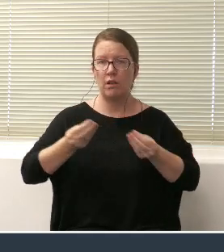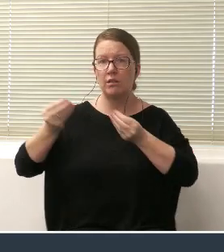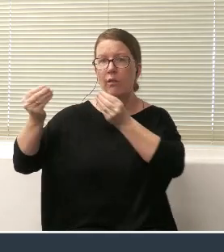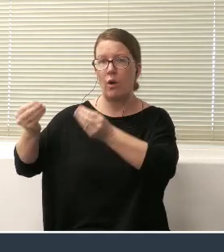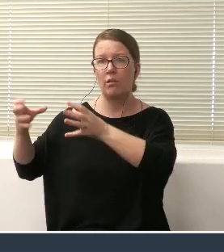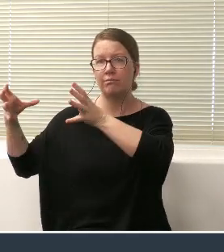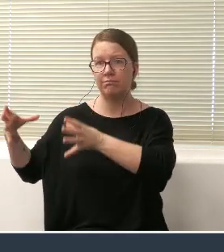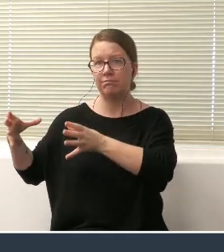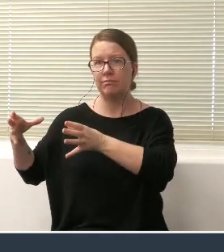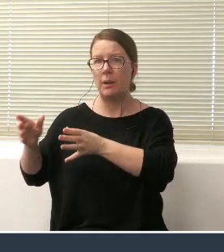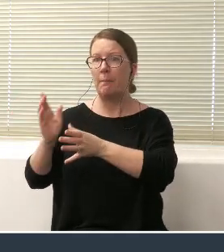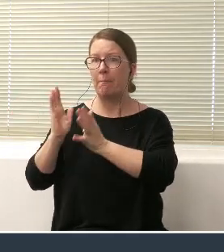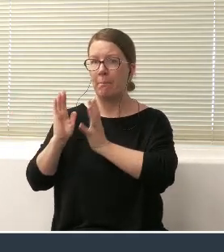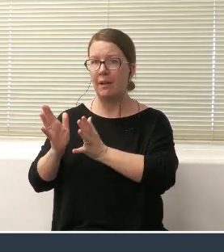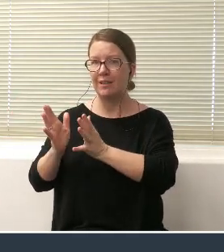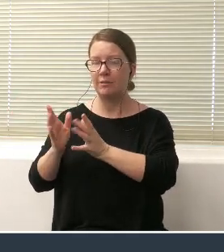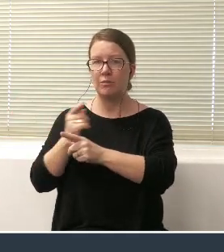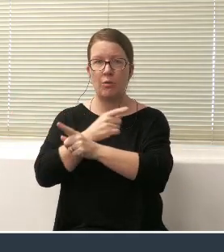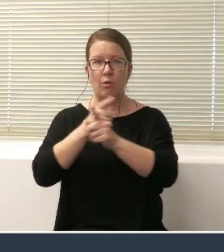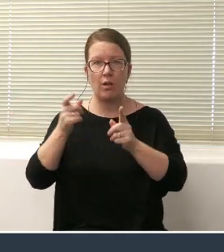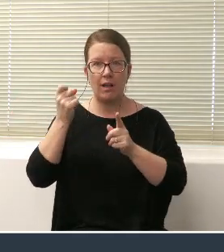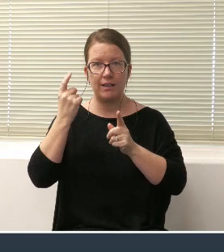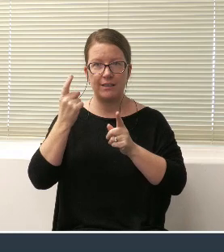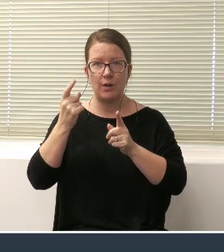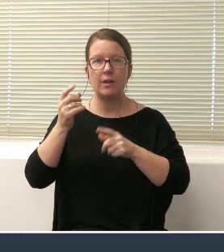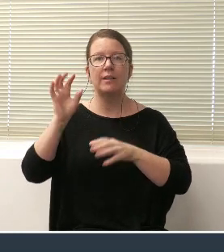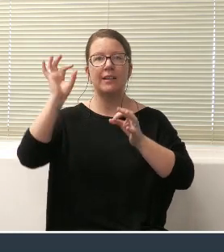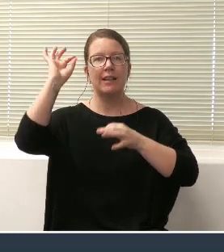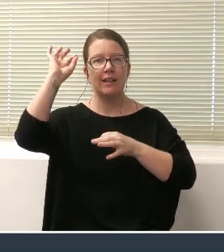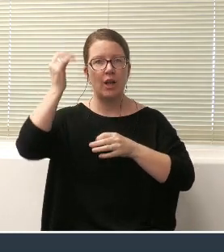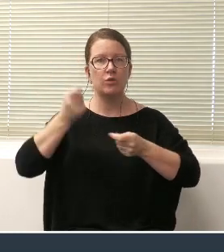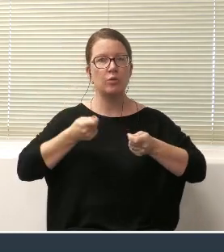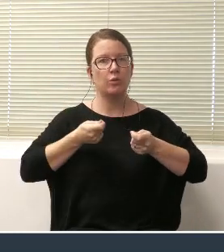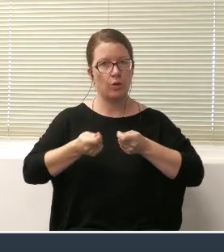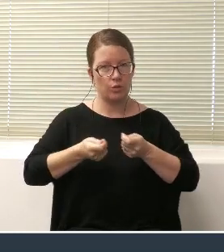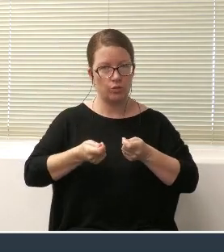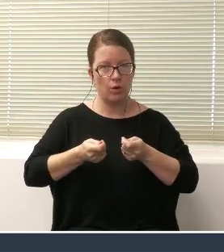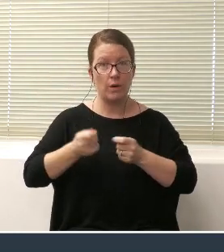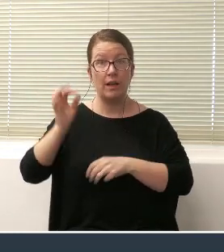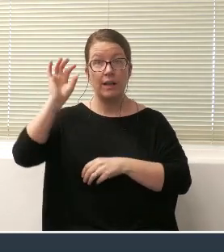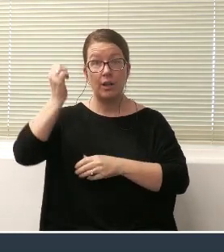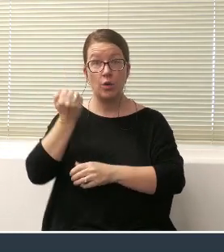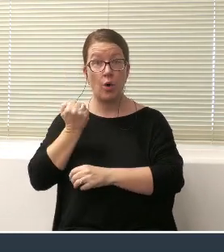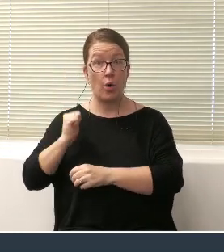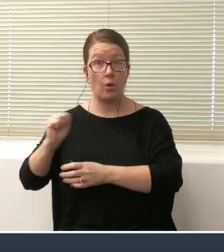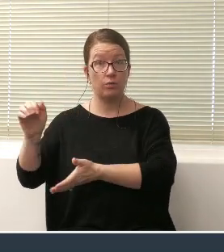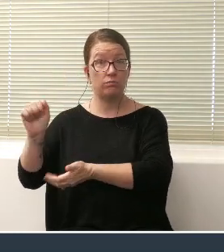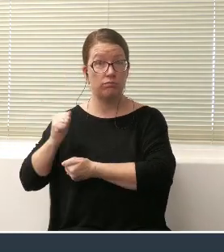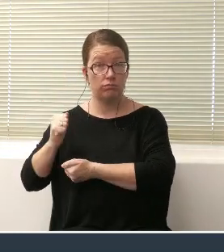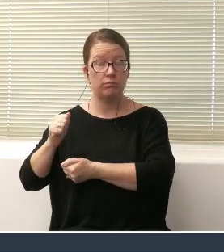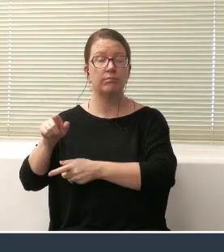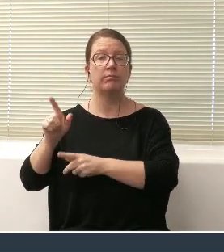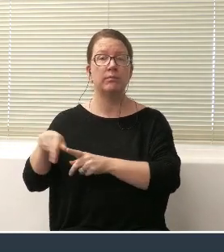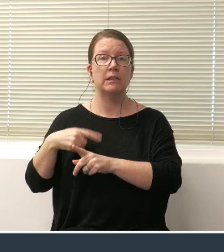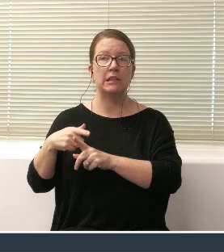it needs to be stressed that it's a council-controlled trading organisation. Council owns it. It's answerable to